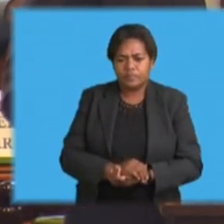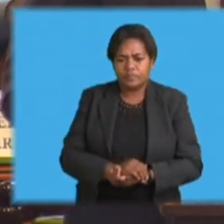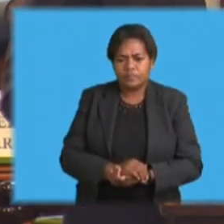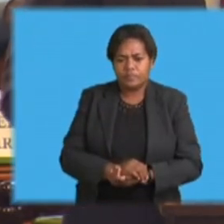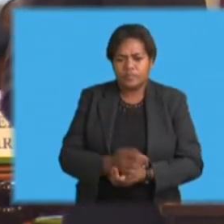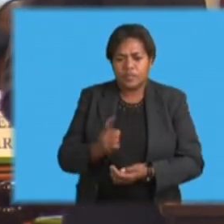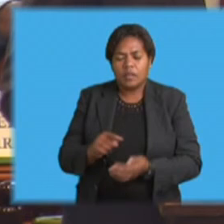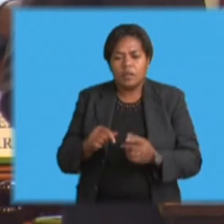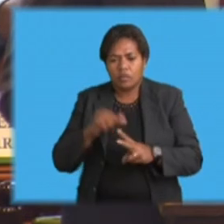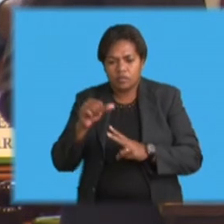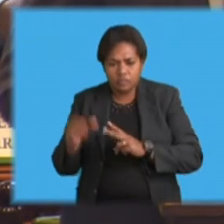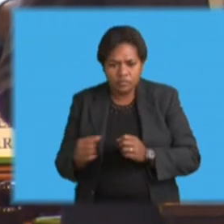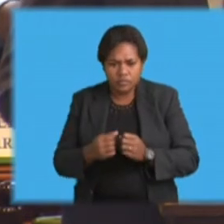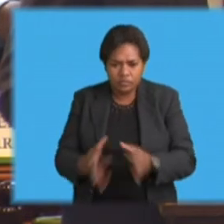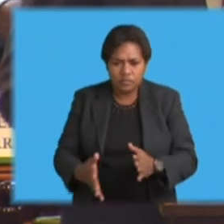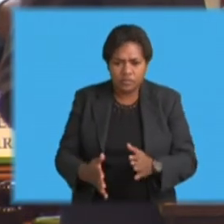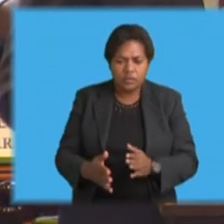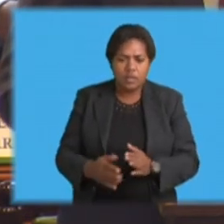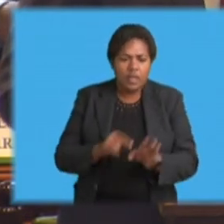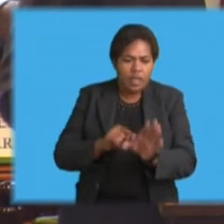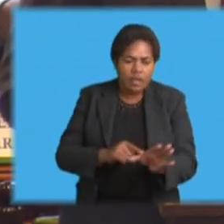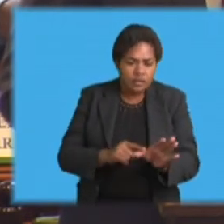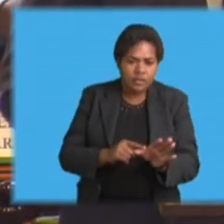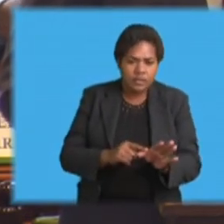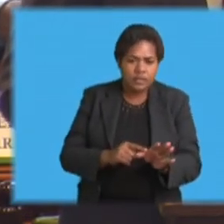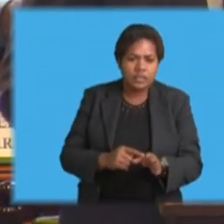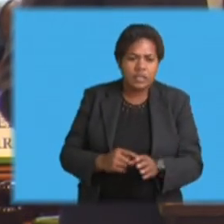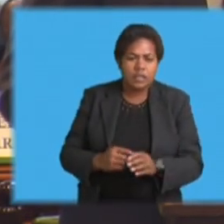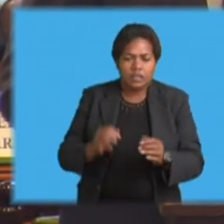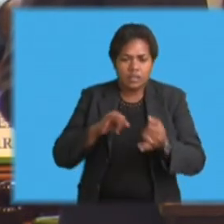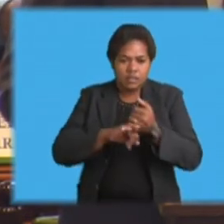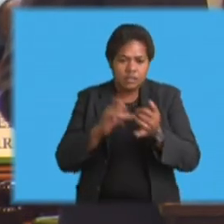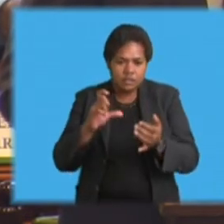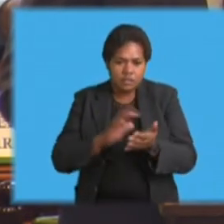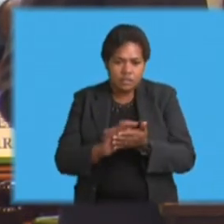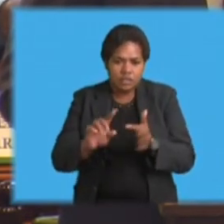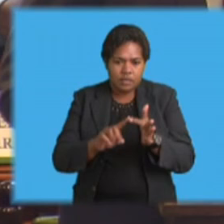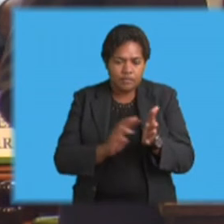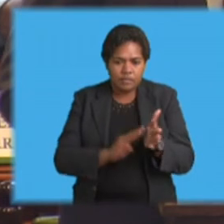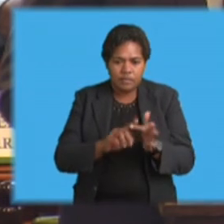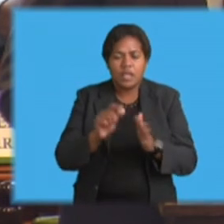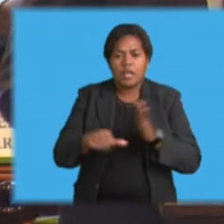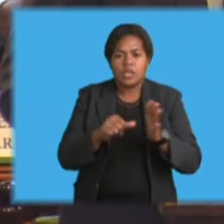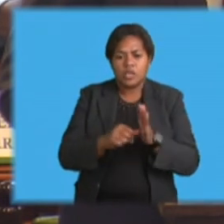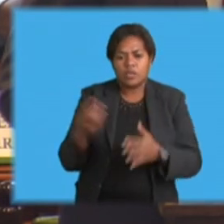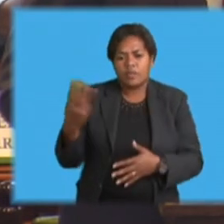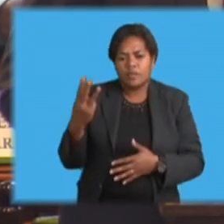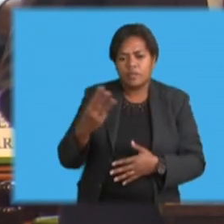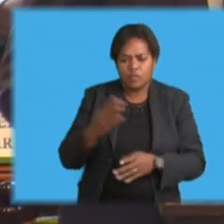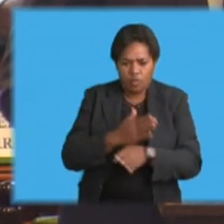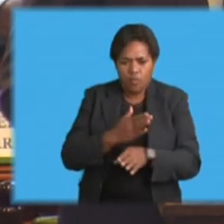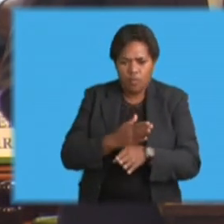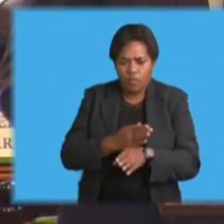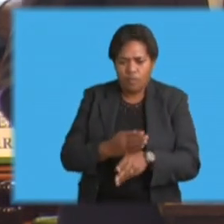also begun their young entrepreneurship scheme for people between the age of 18 to 30. We have also been working very closely with the